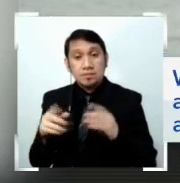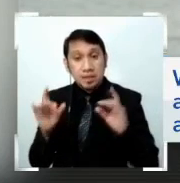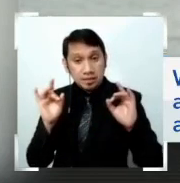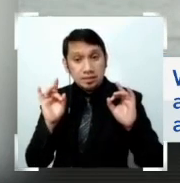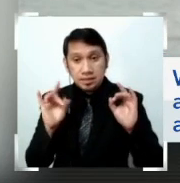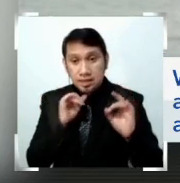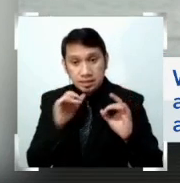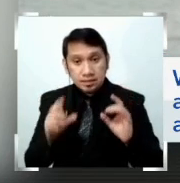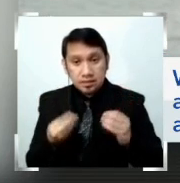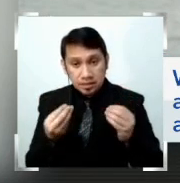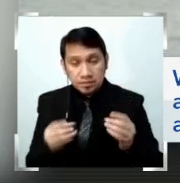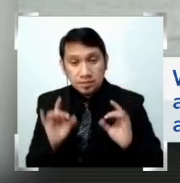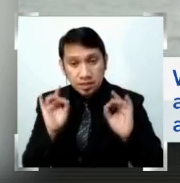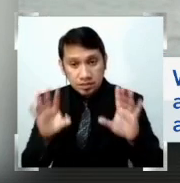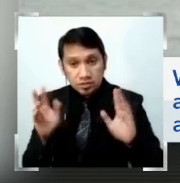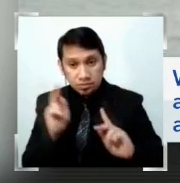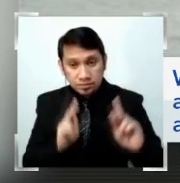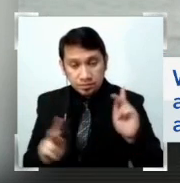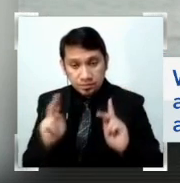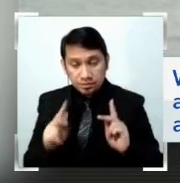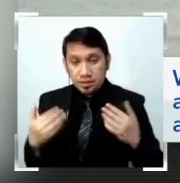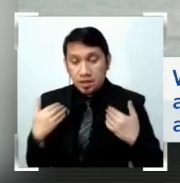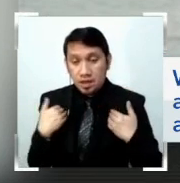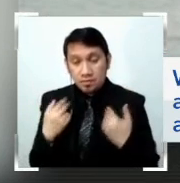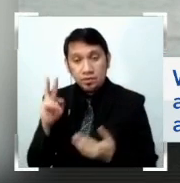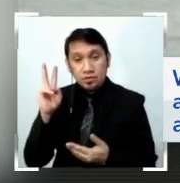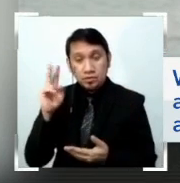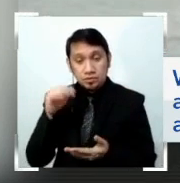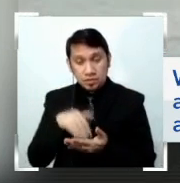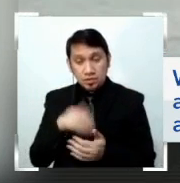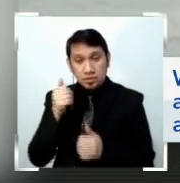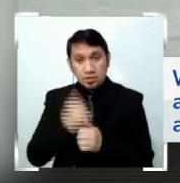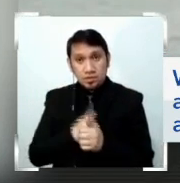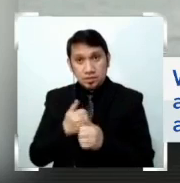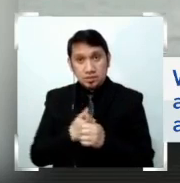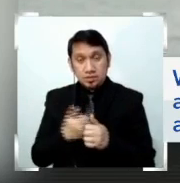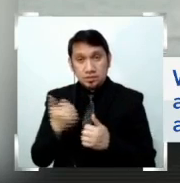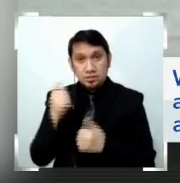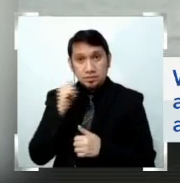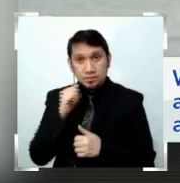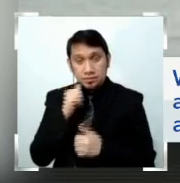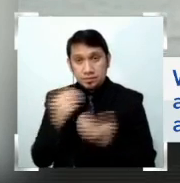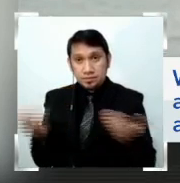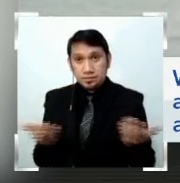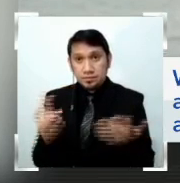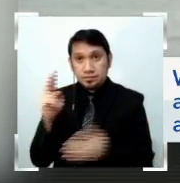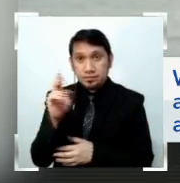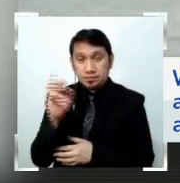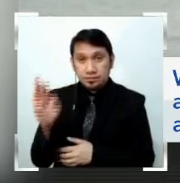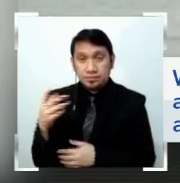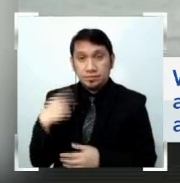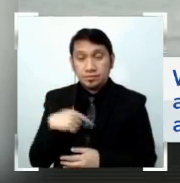than 2,000 cases on the average on a daily basis in NCR. We want to see that going down